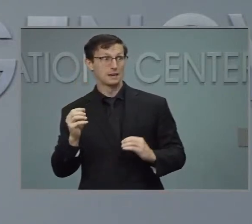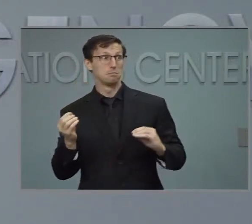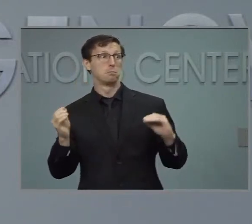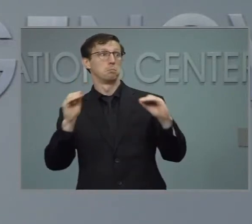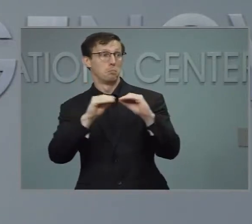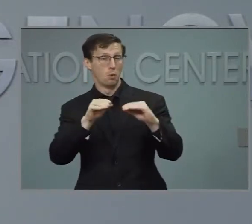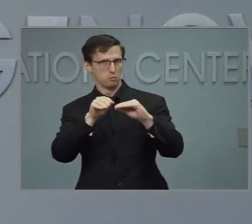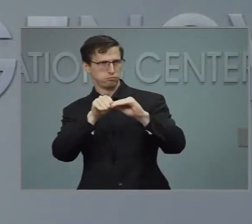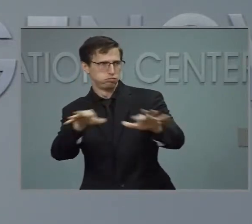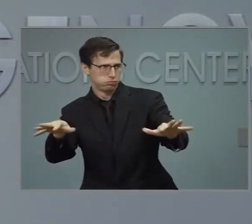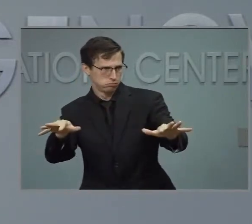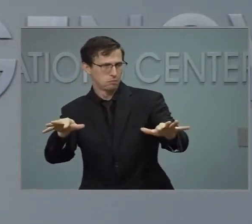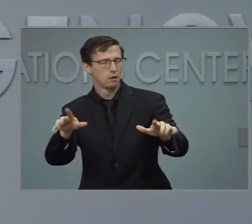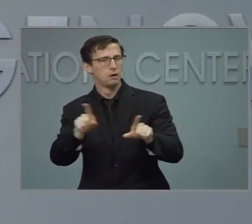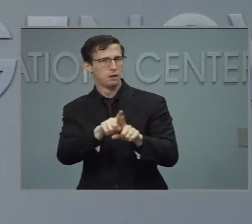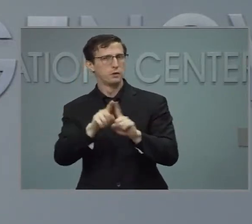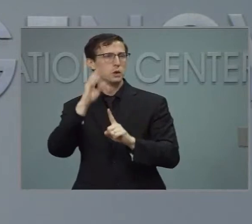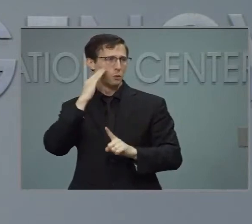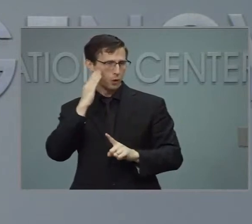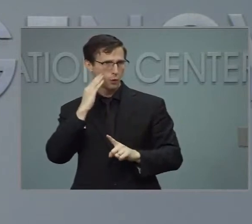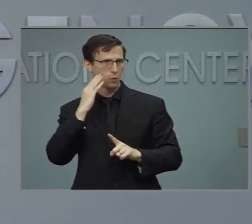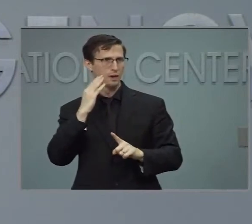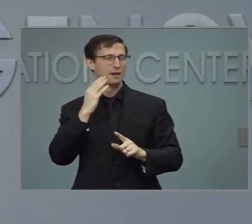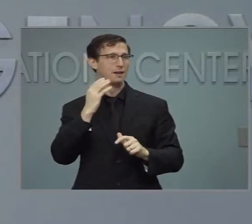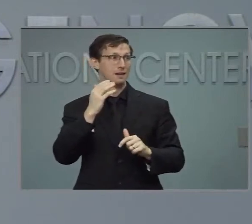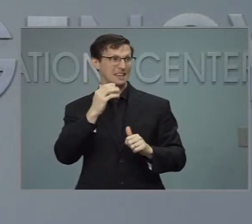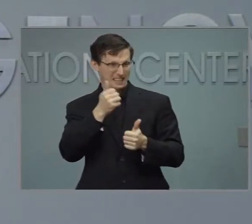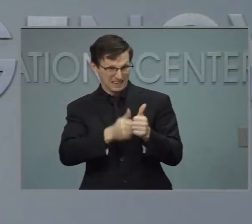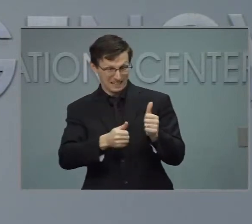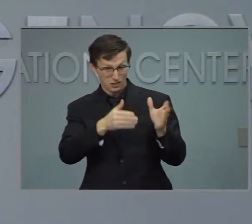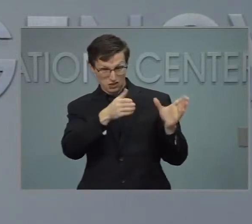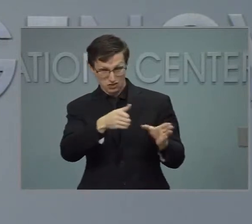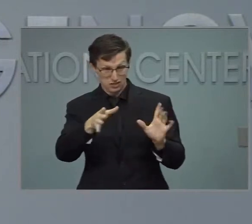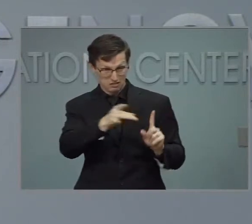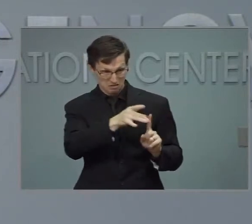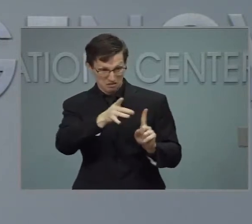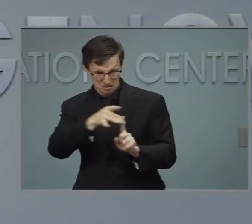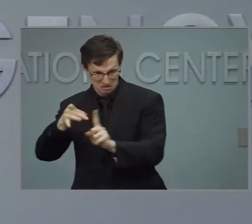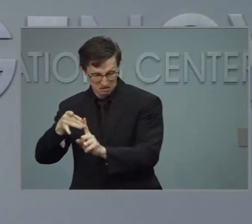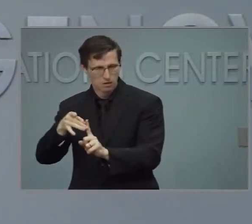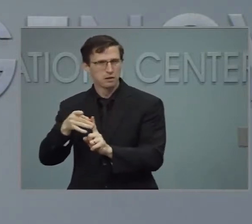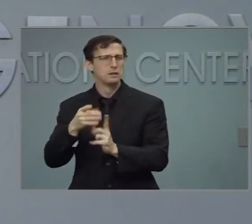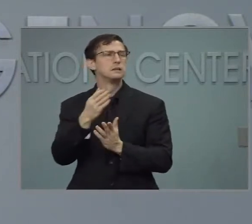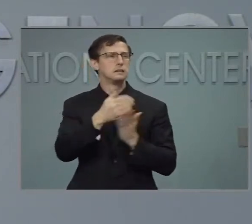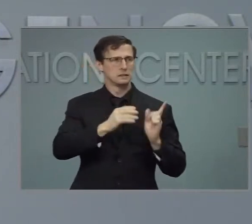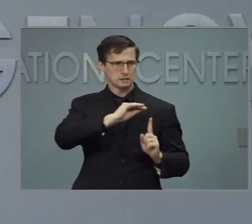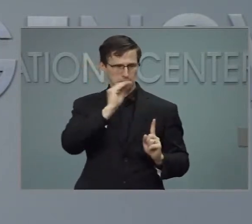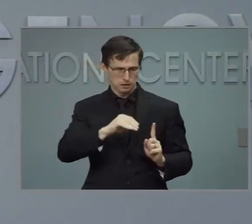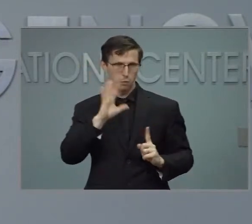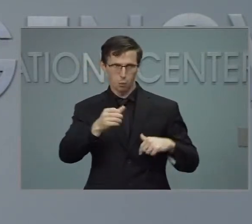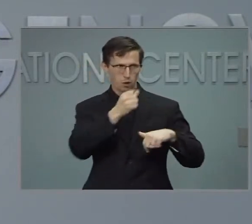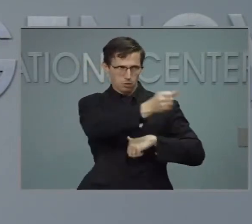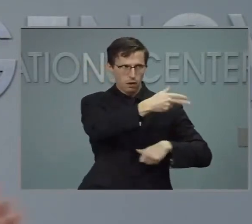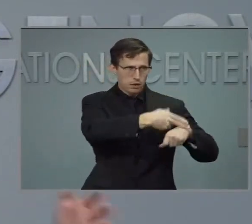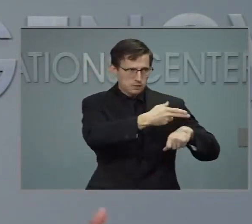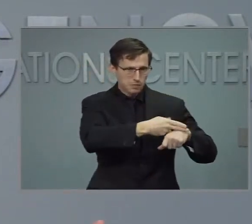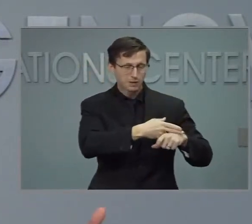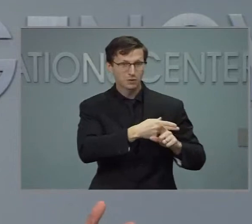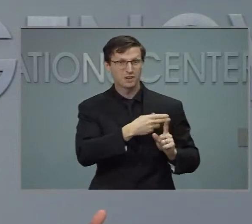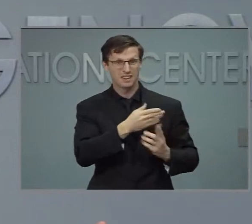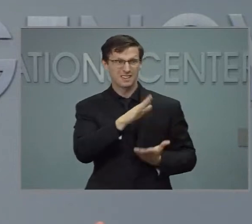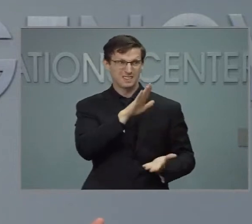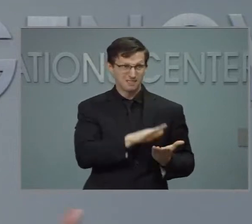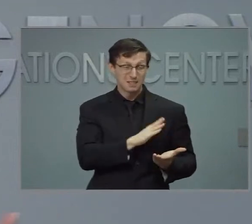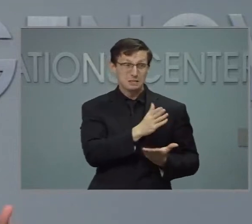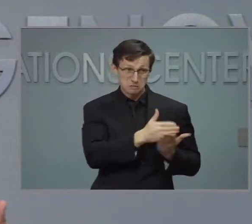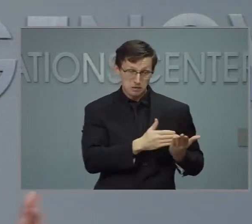cases, there's going to be a percentage of folks who get hospitalized and a percentage of the folks that unfortunately the virus is so severe that they die. So the more